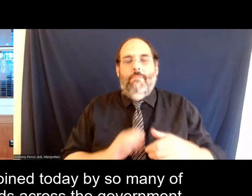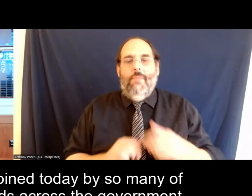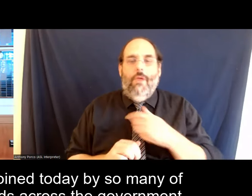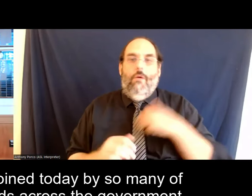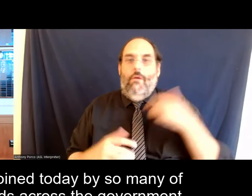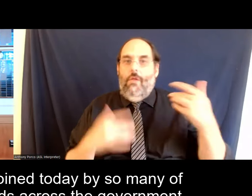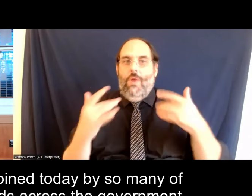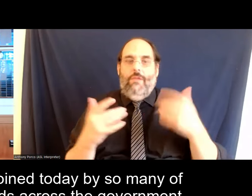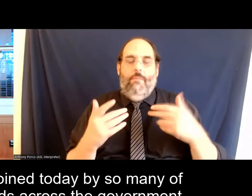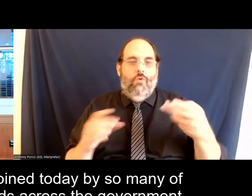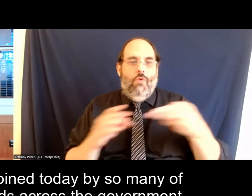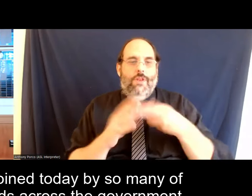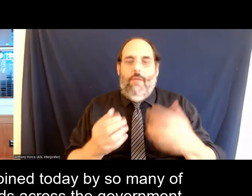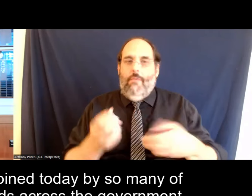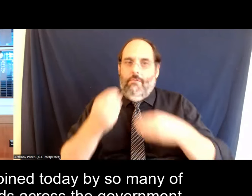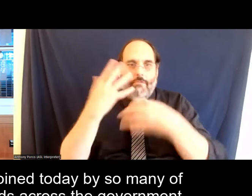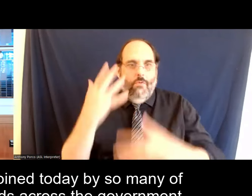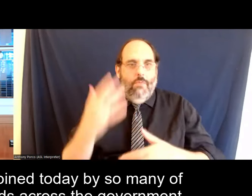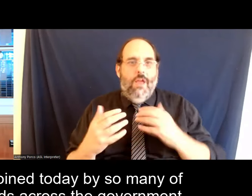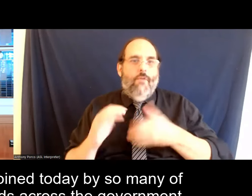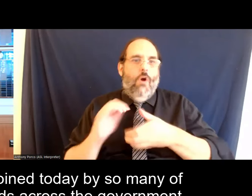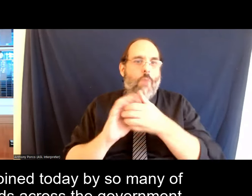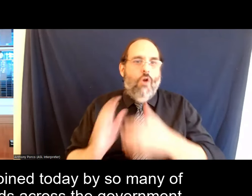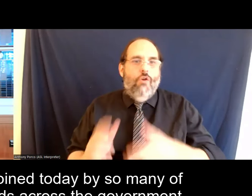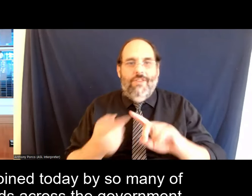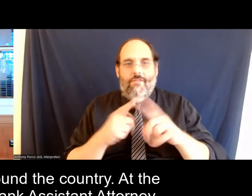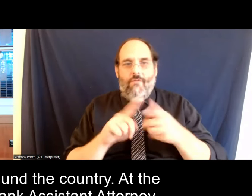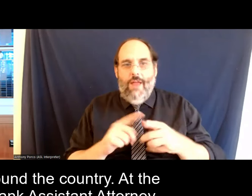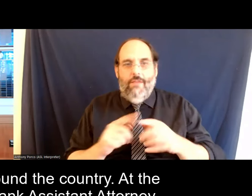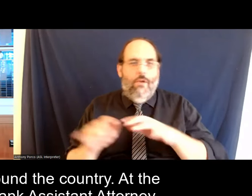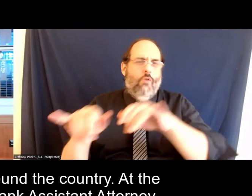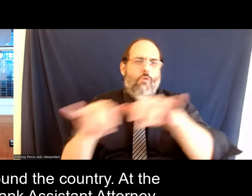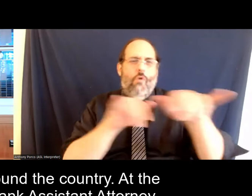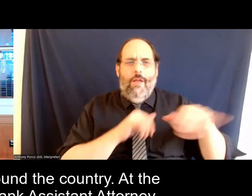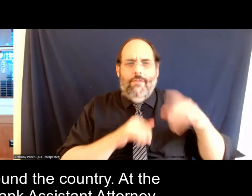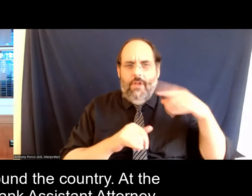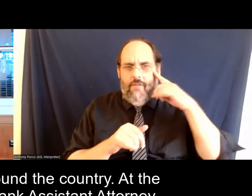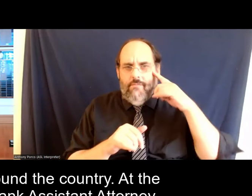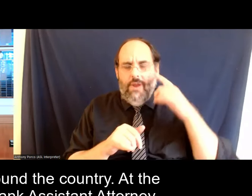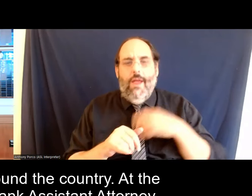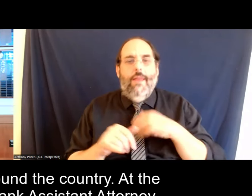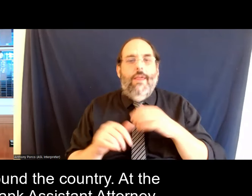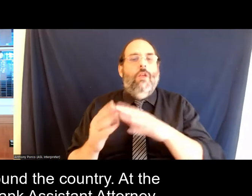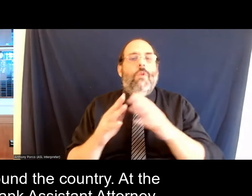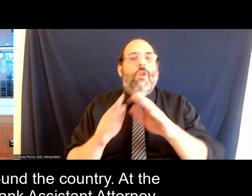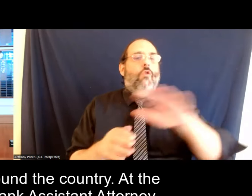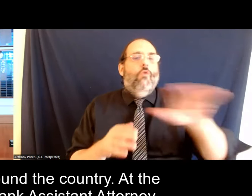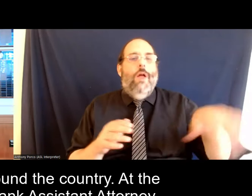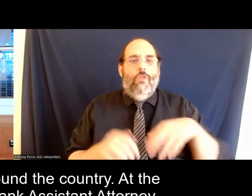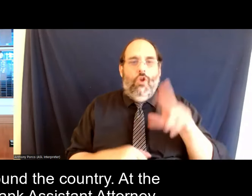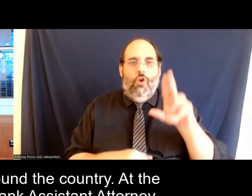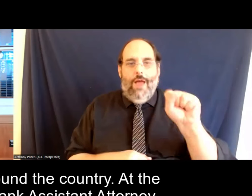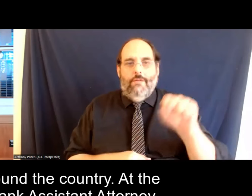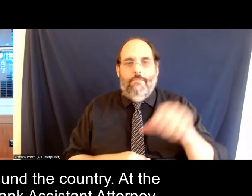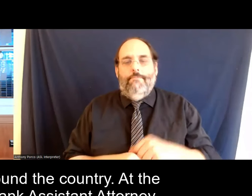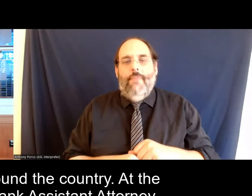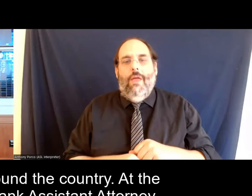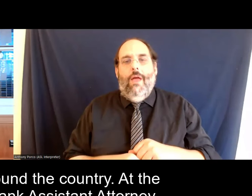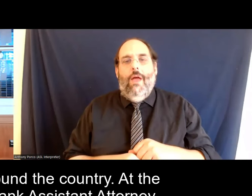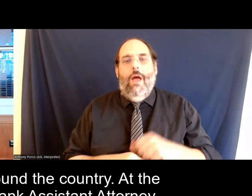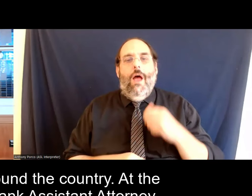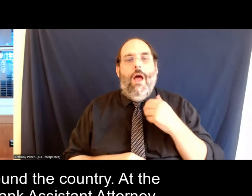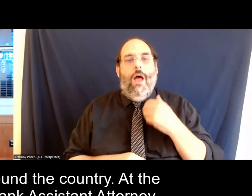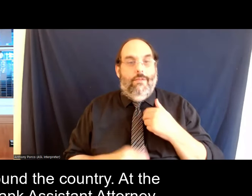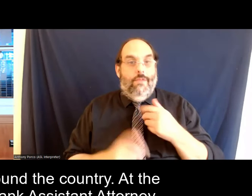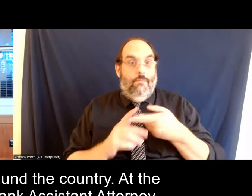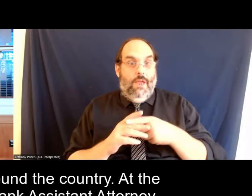thrilled to be joined today by so many of our partners and friends across the government and in communities around the country. At the